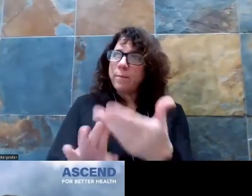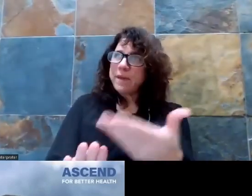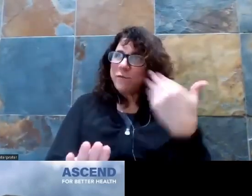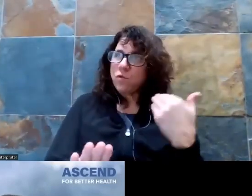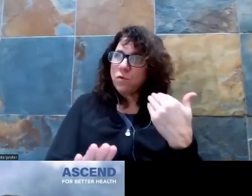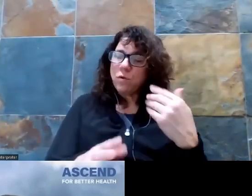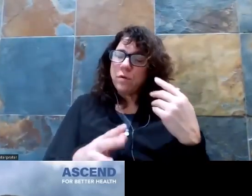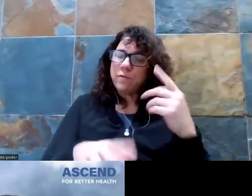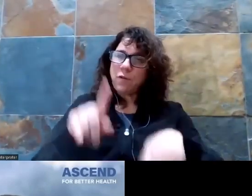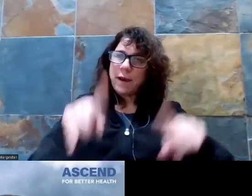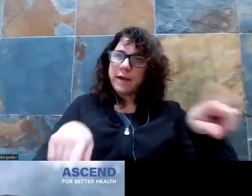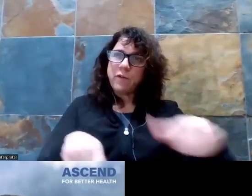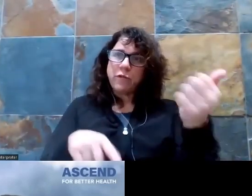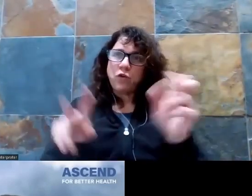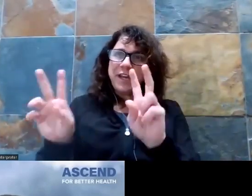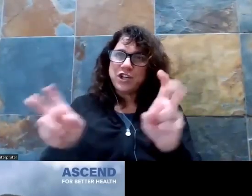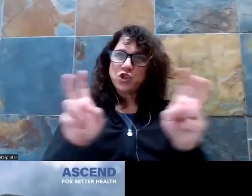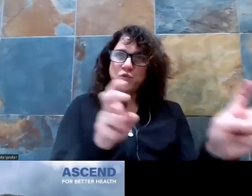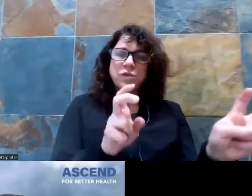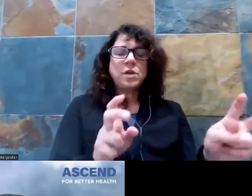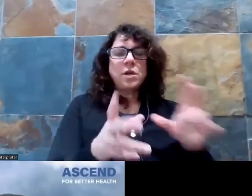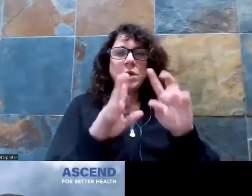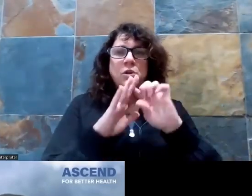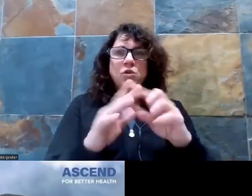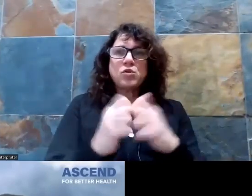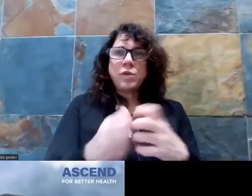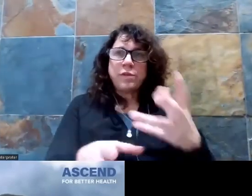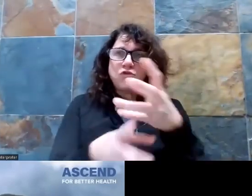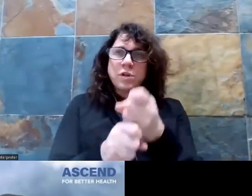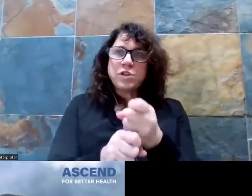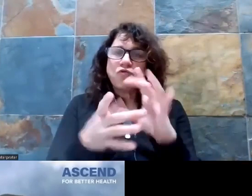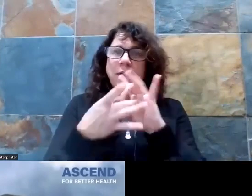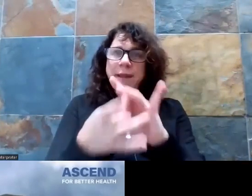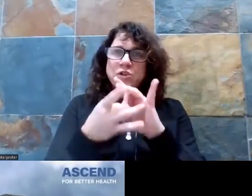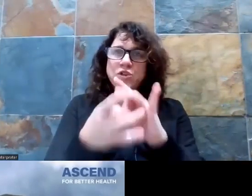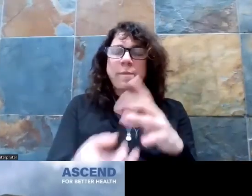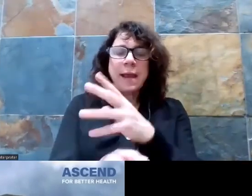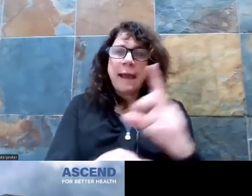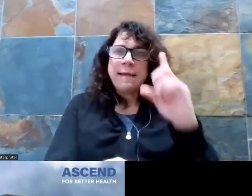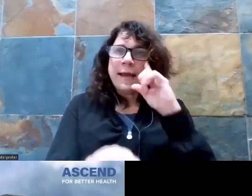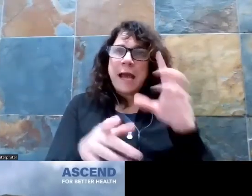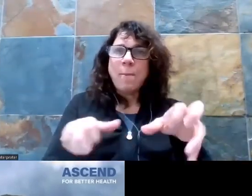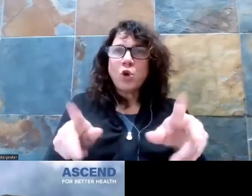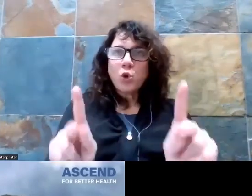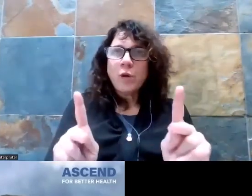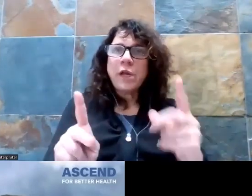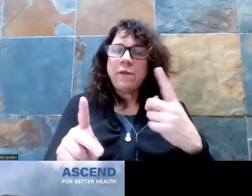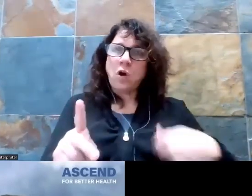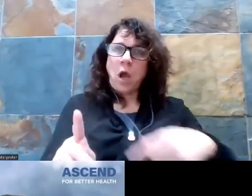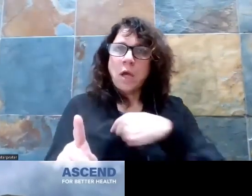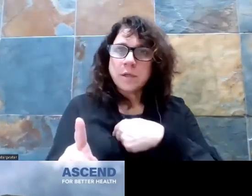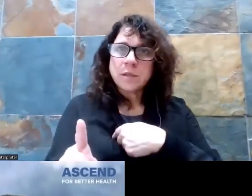other issues. And so it starts with that trusting relationship. And I think it's an opportunity for us,